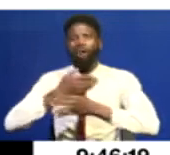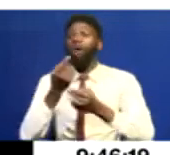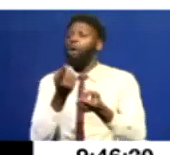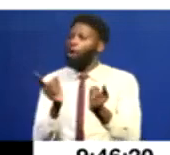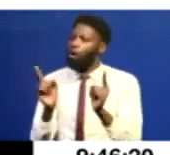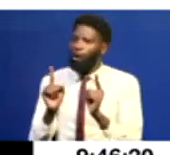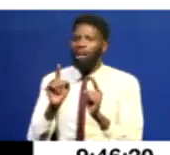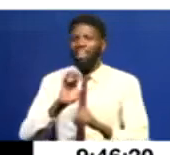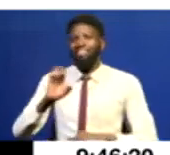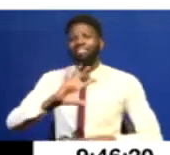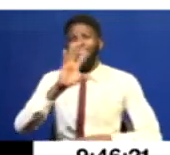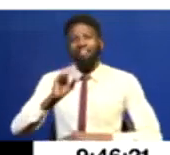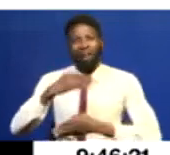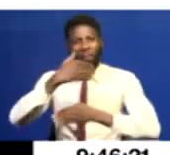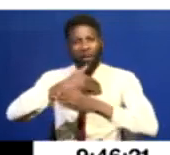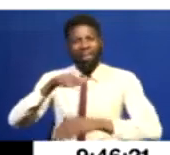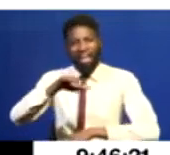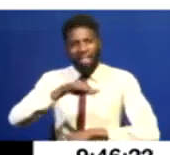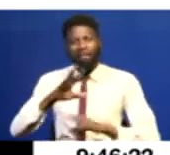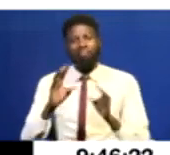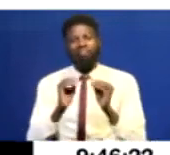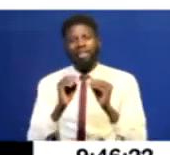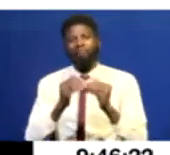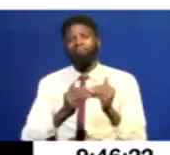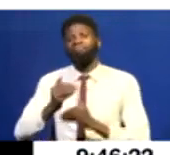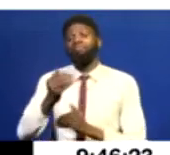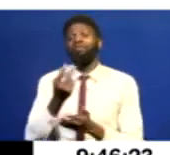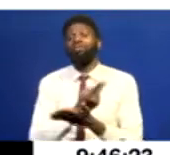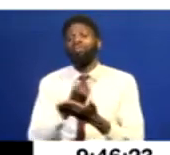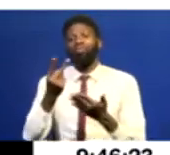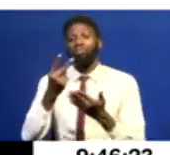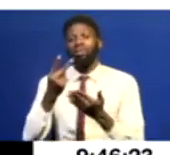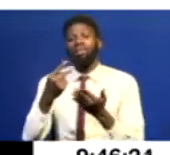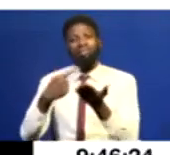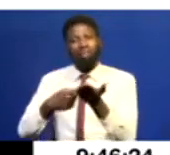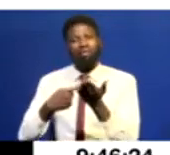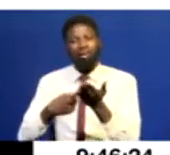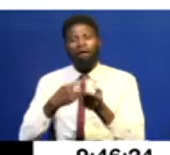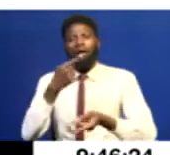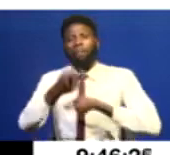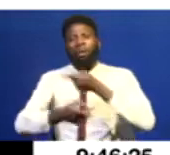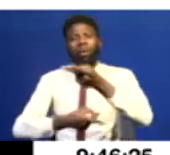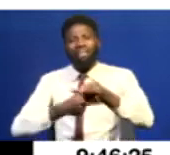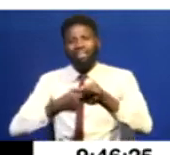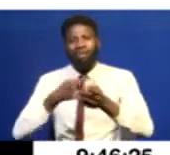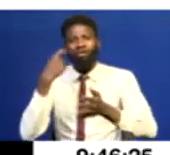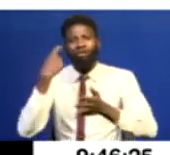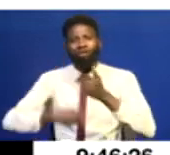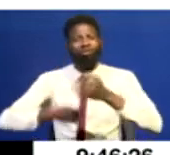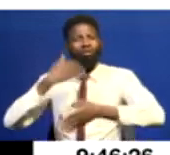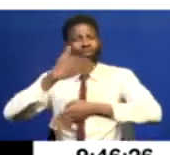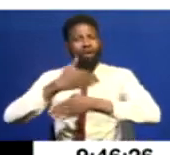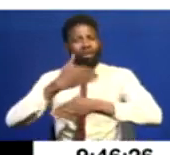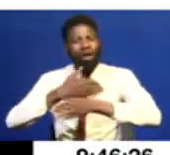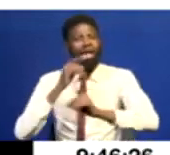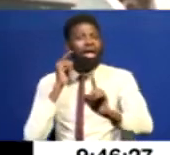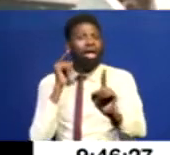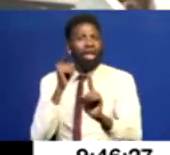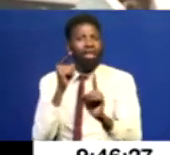the next 2 weeks to address cross-border formality checks for cargo transport. Hibaq Said with